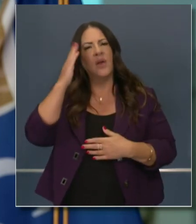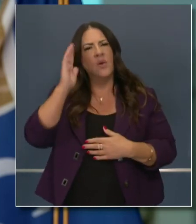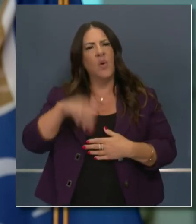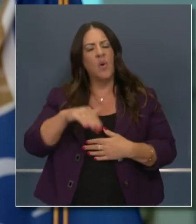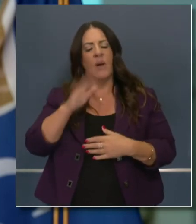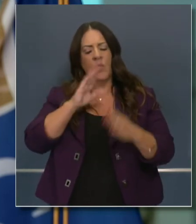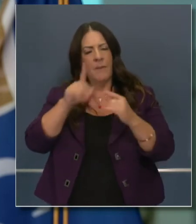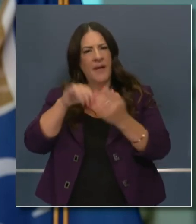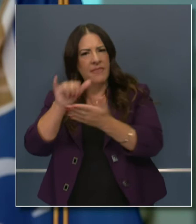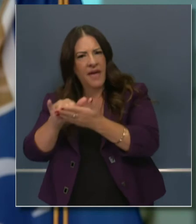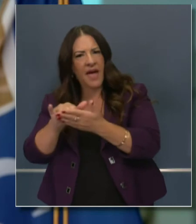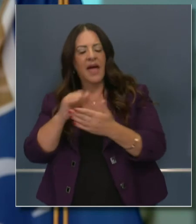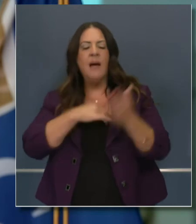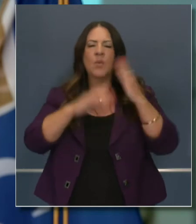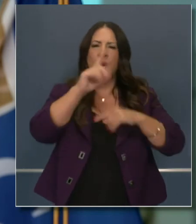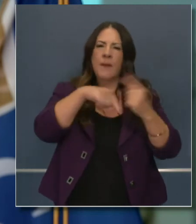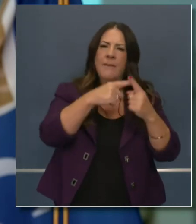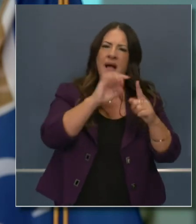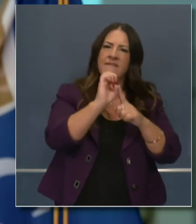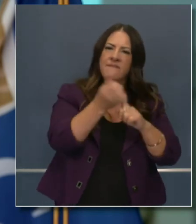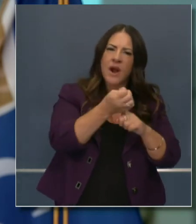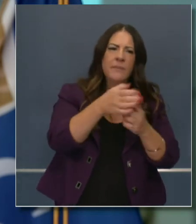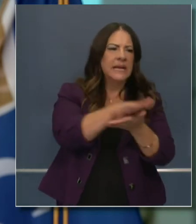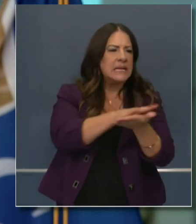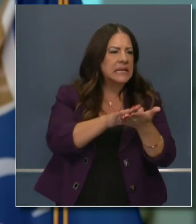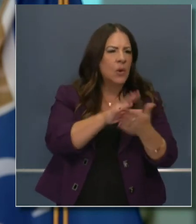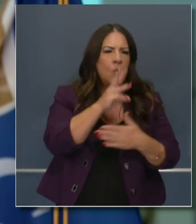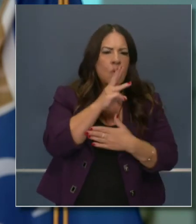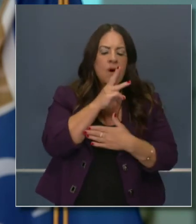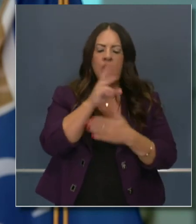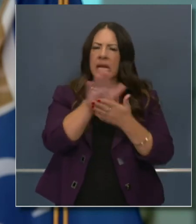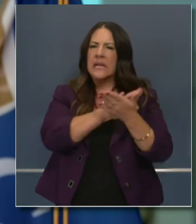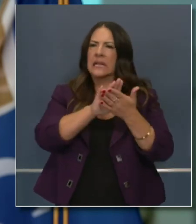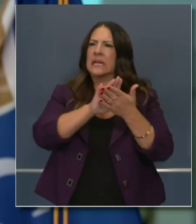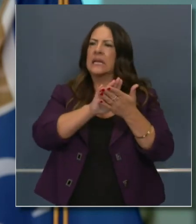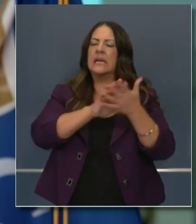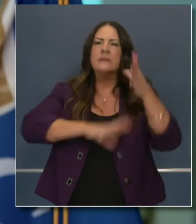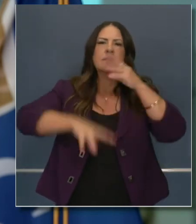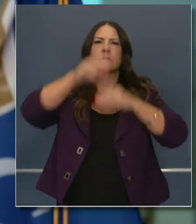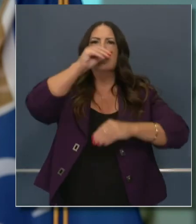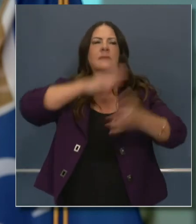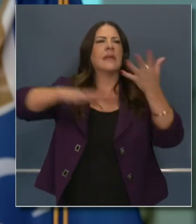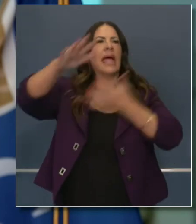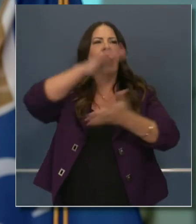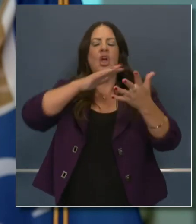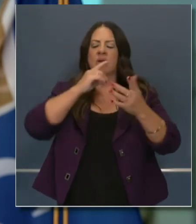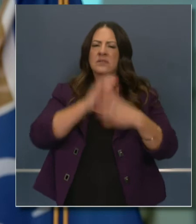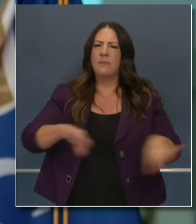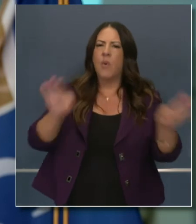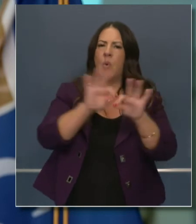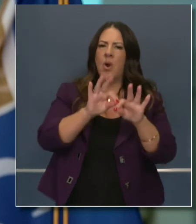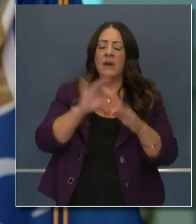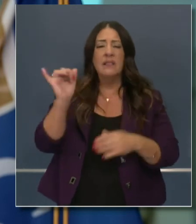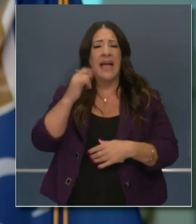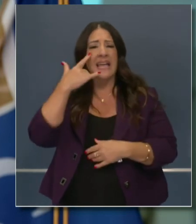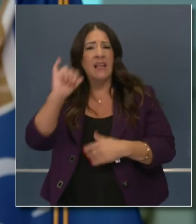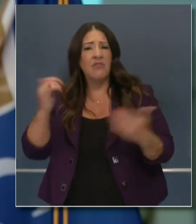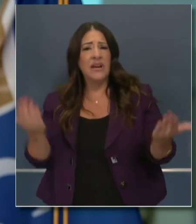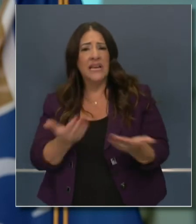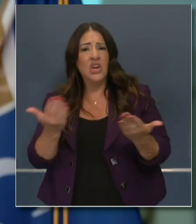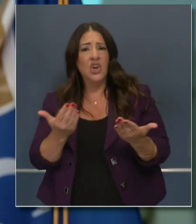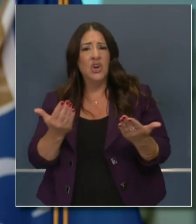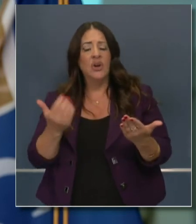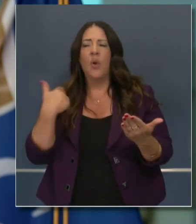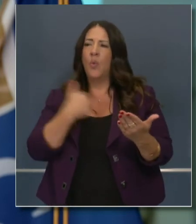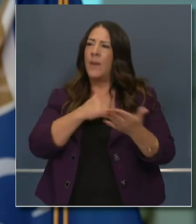environment, the clean air, I'm worried about clean water. I'm worried about the capacity for states like California to continue to